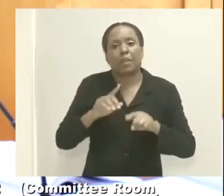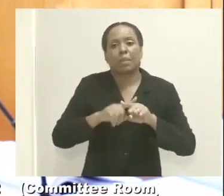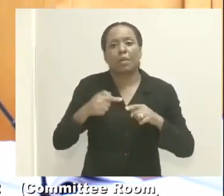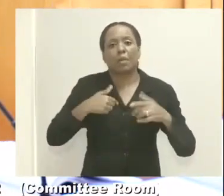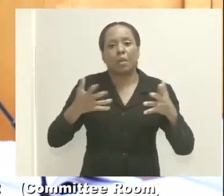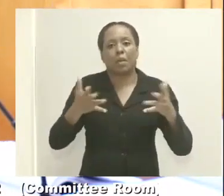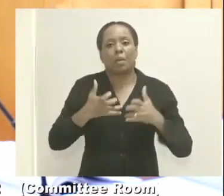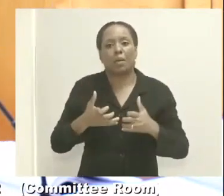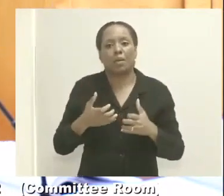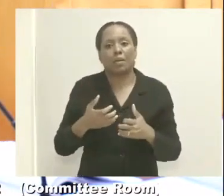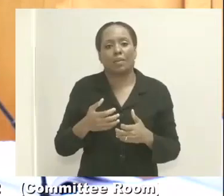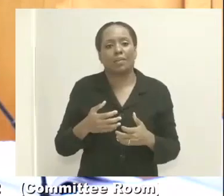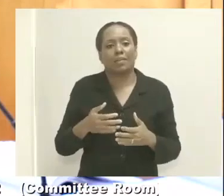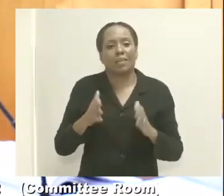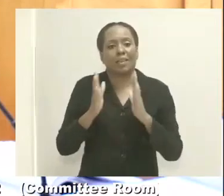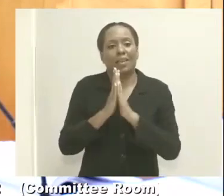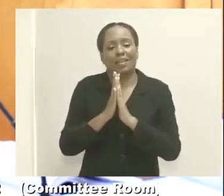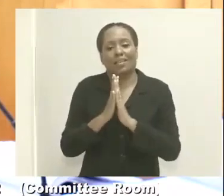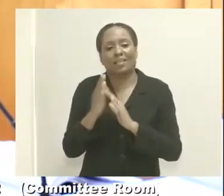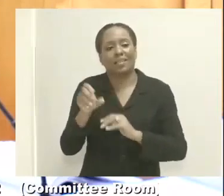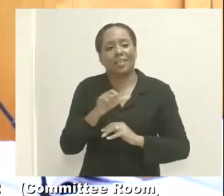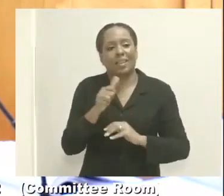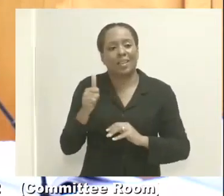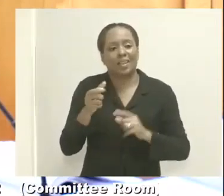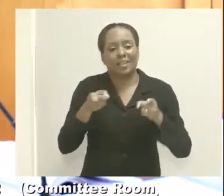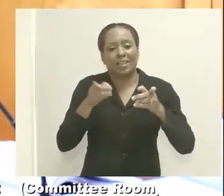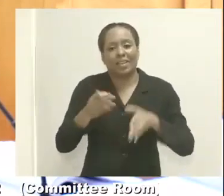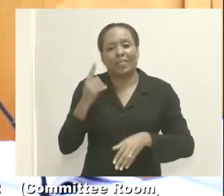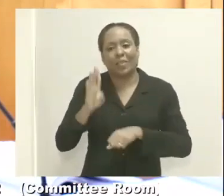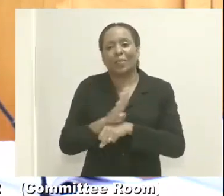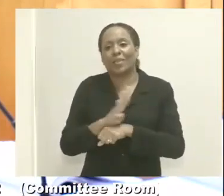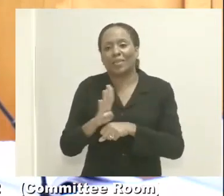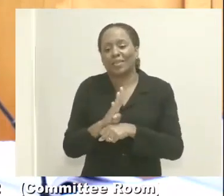who obviously feels left out today so far, to give you a bit more insight.